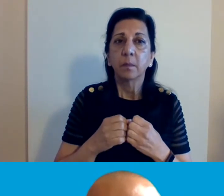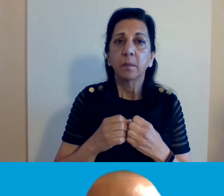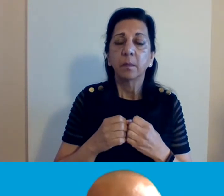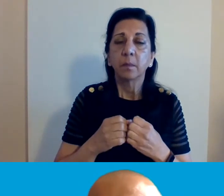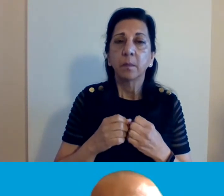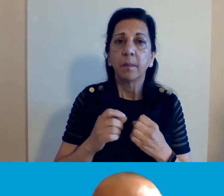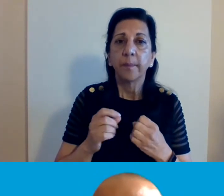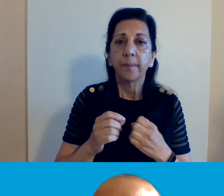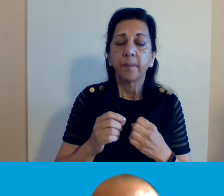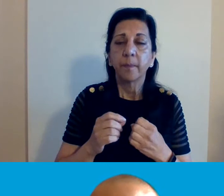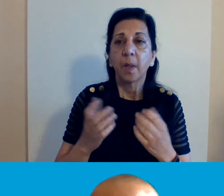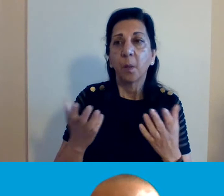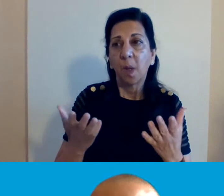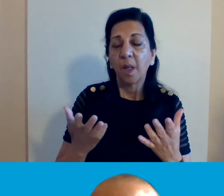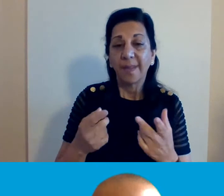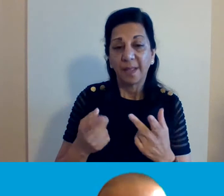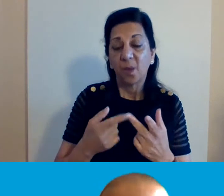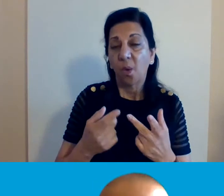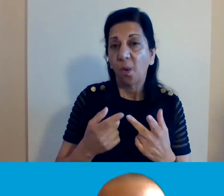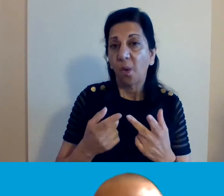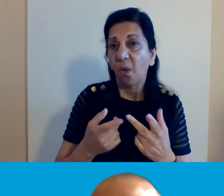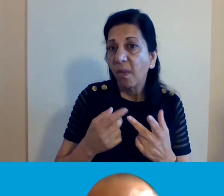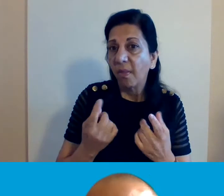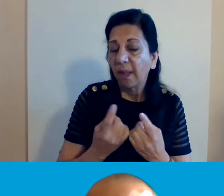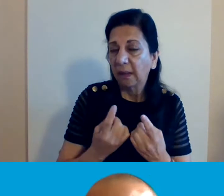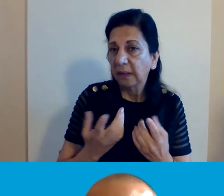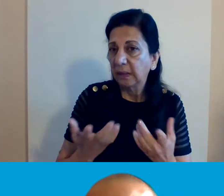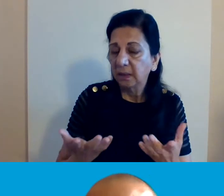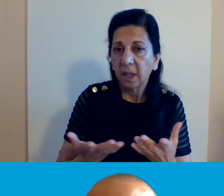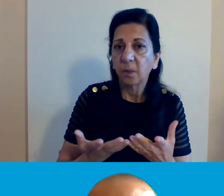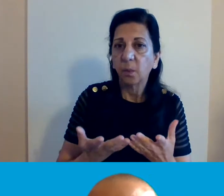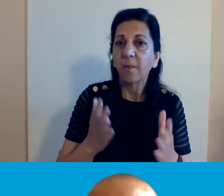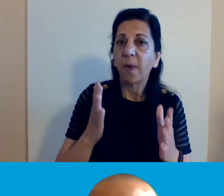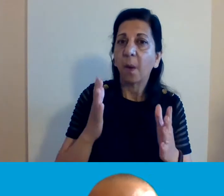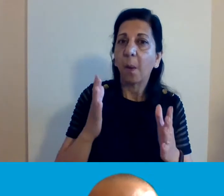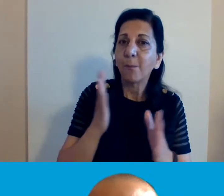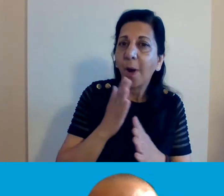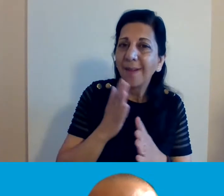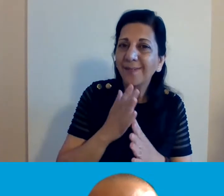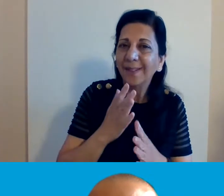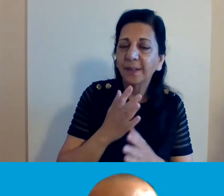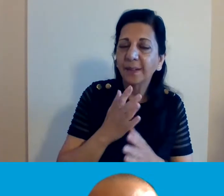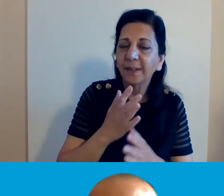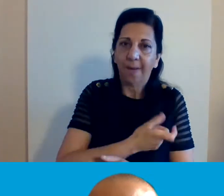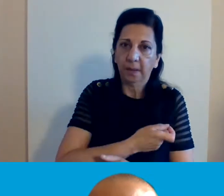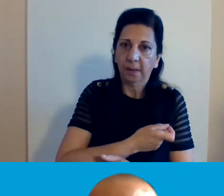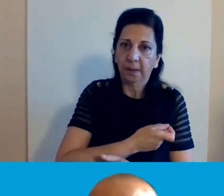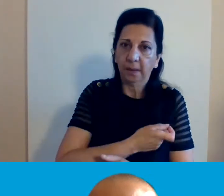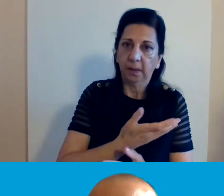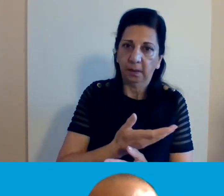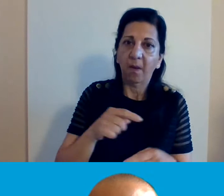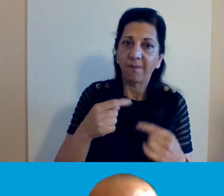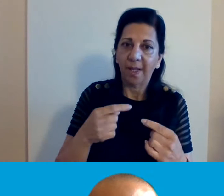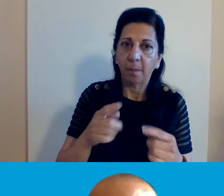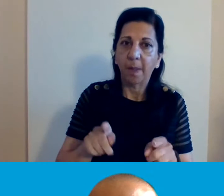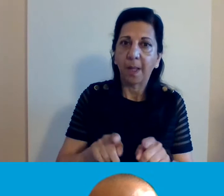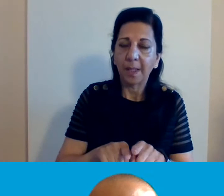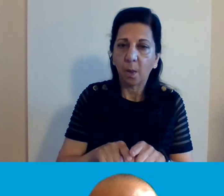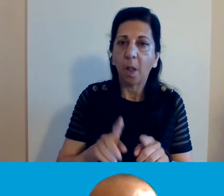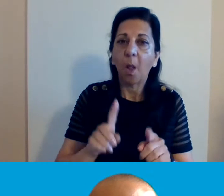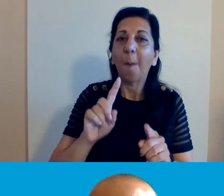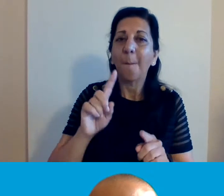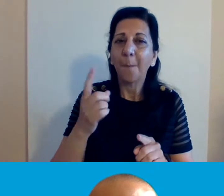many people as possible. I think, and you can all shoot me if I haven't, that I've got most of those